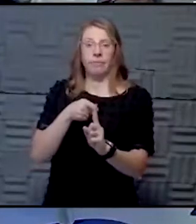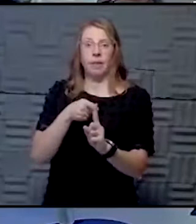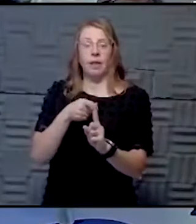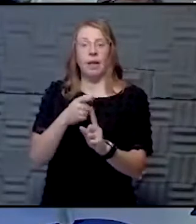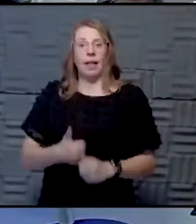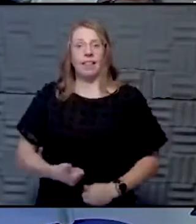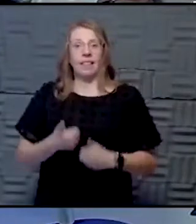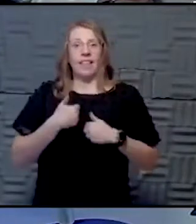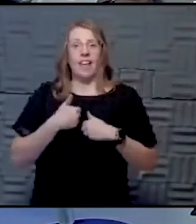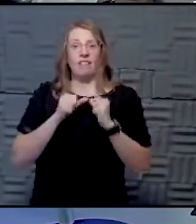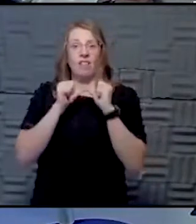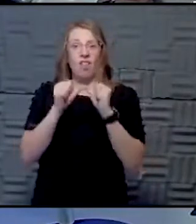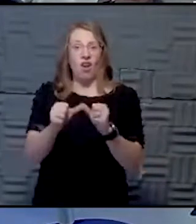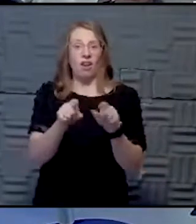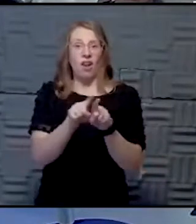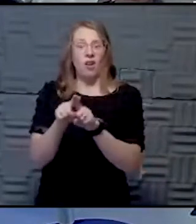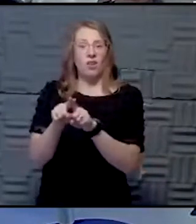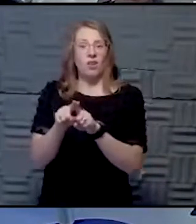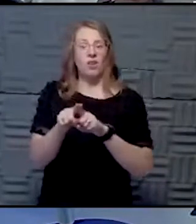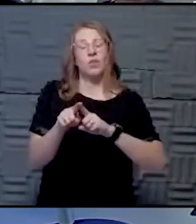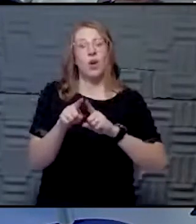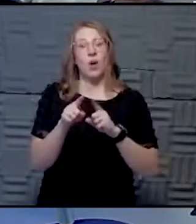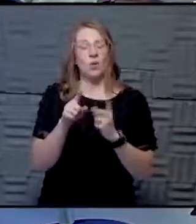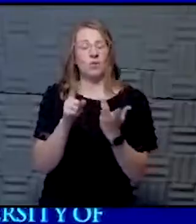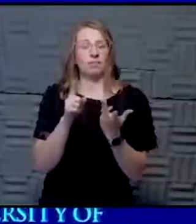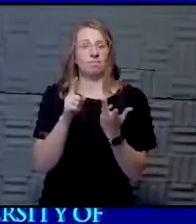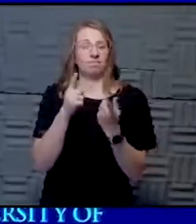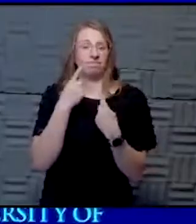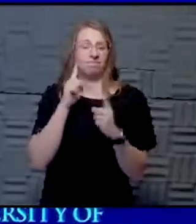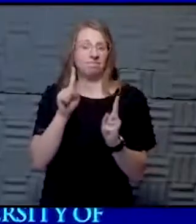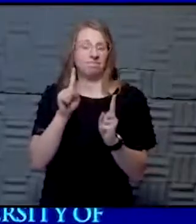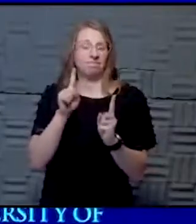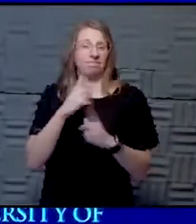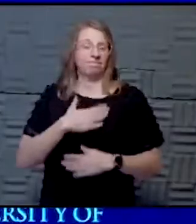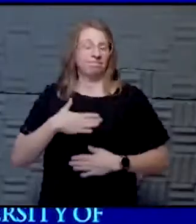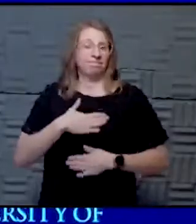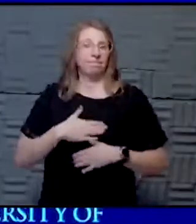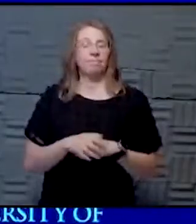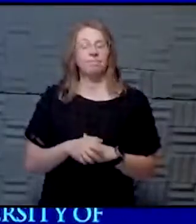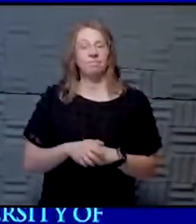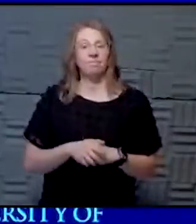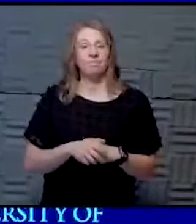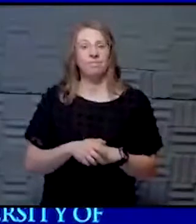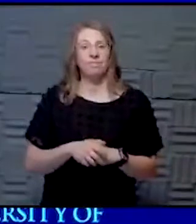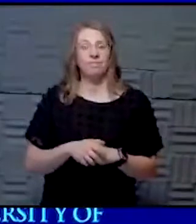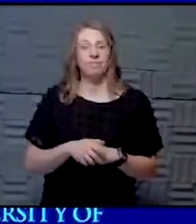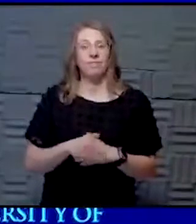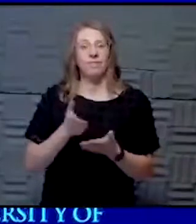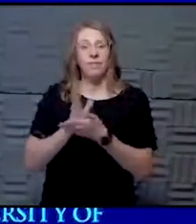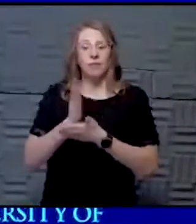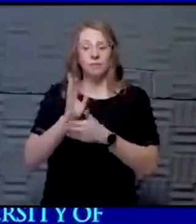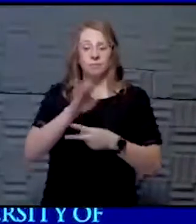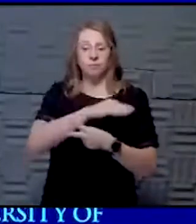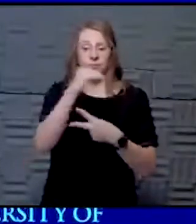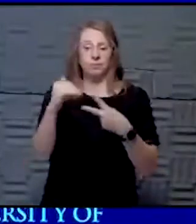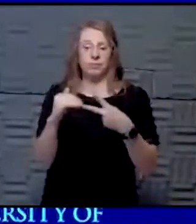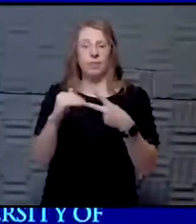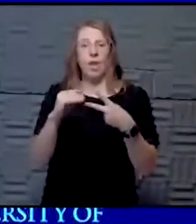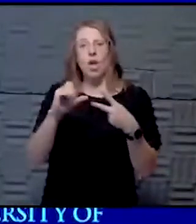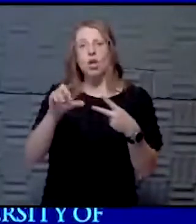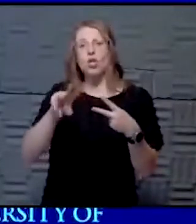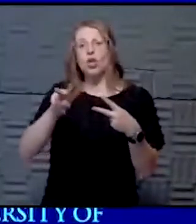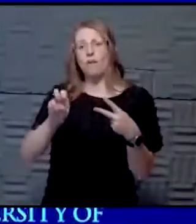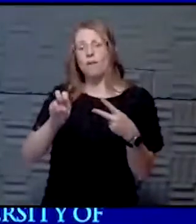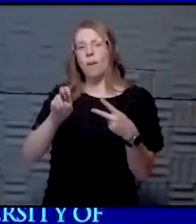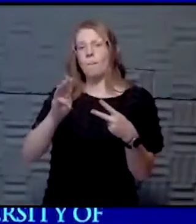and prosper, even on Star Wars Day, and be vaccinated. Heresy. Okay. All right. Here's a bit of a curveball for you,